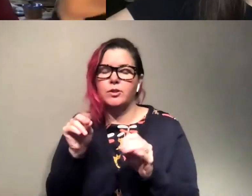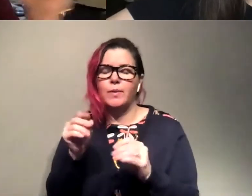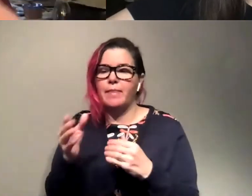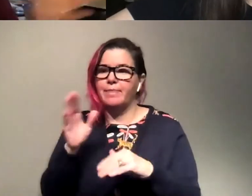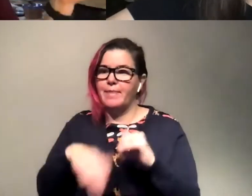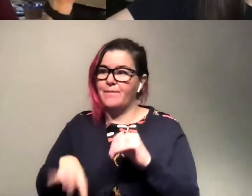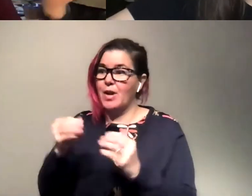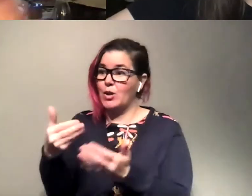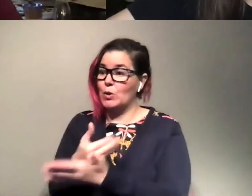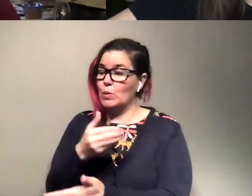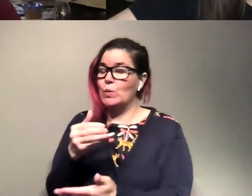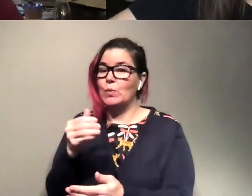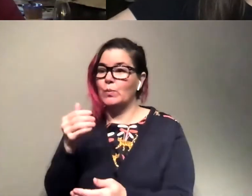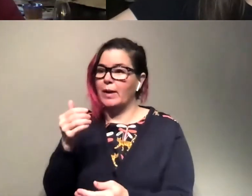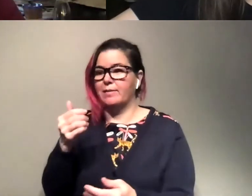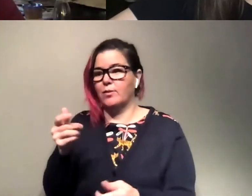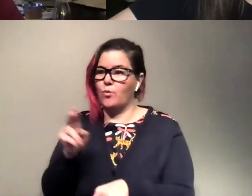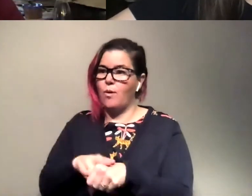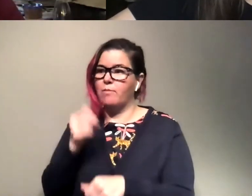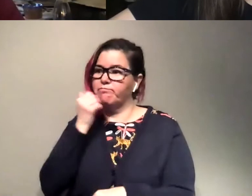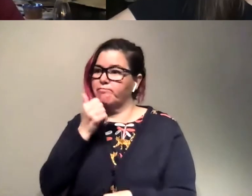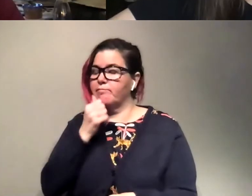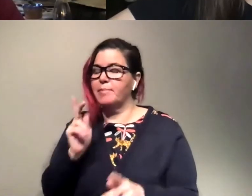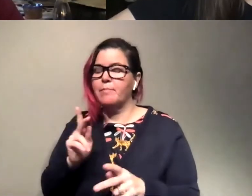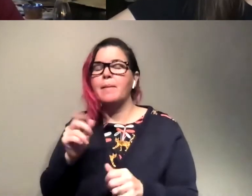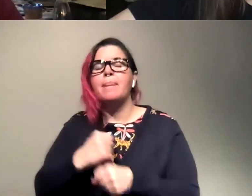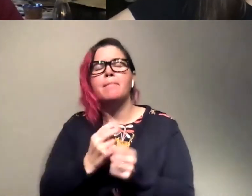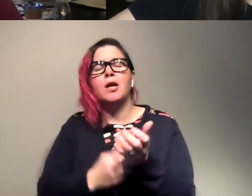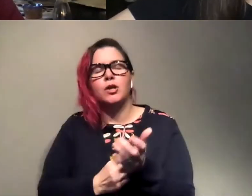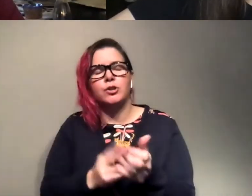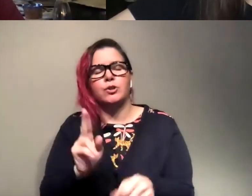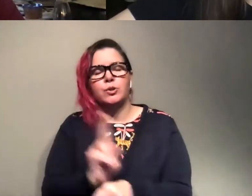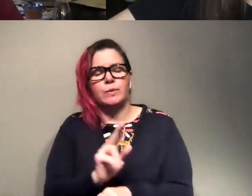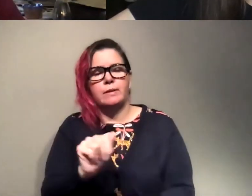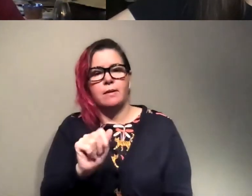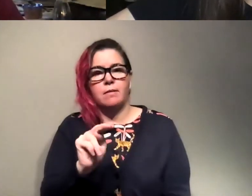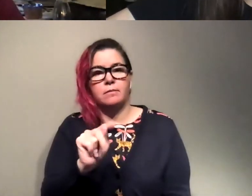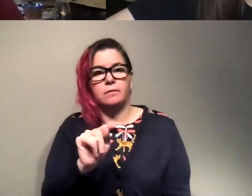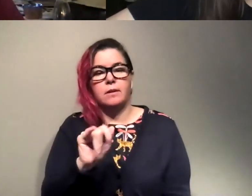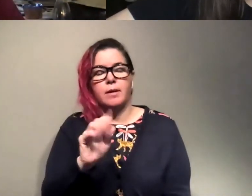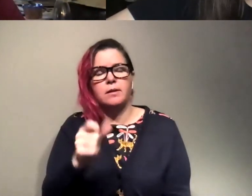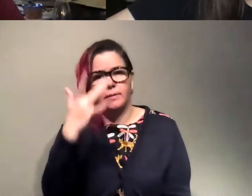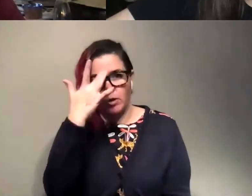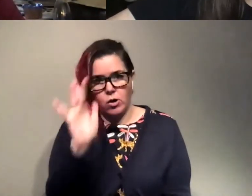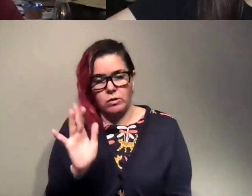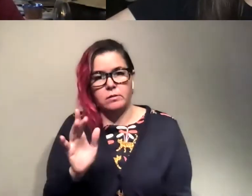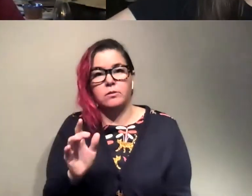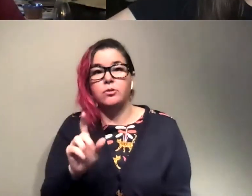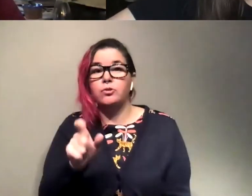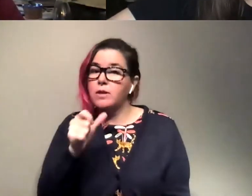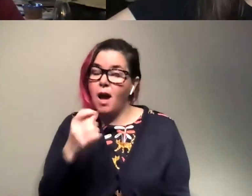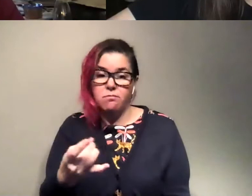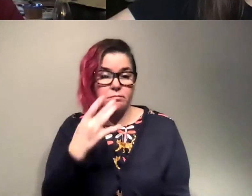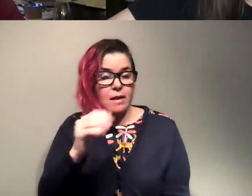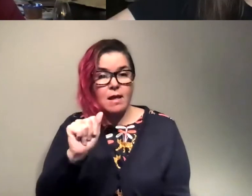as sort of everyday people, is make sure we're using them smartly. So you should not take antibiotics if you